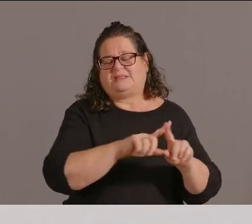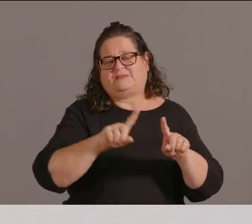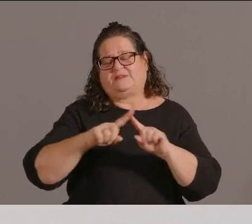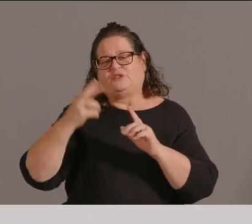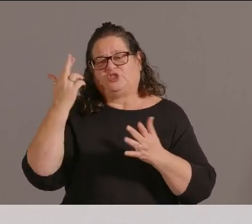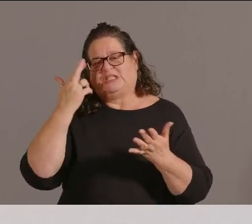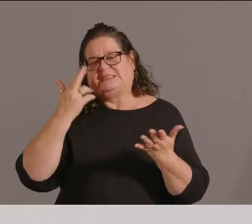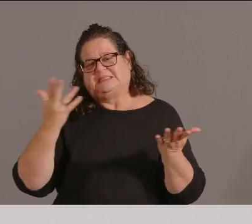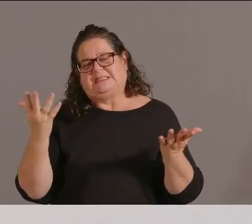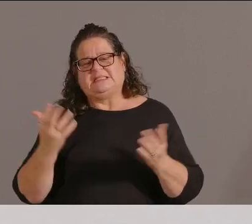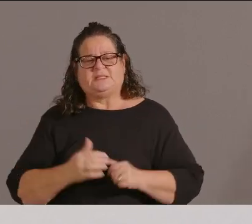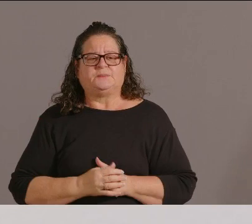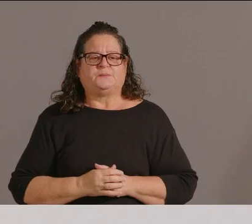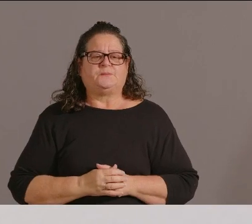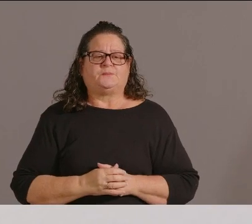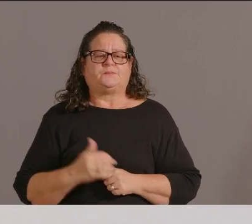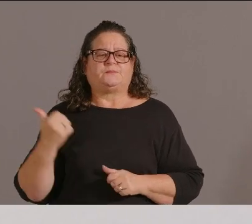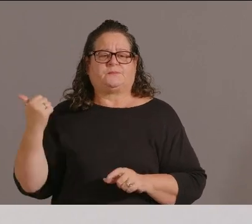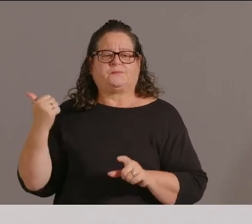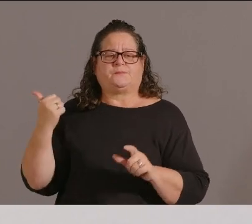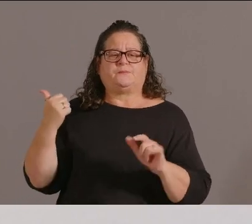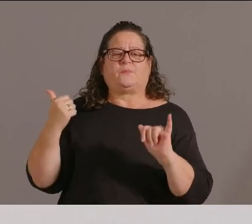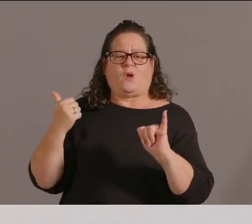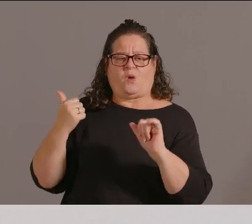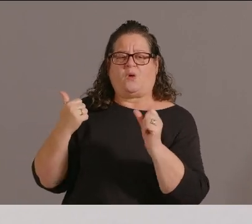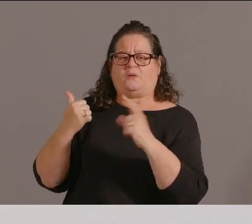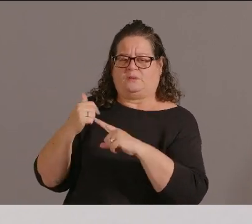And then just follow up to